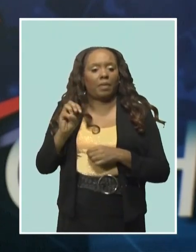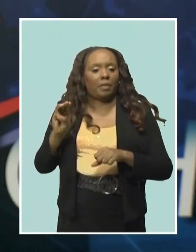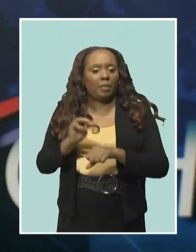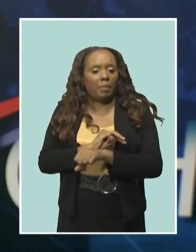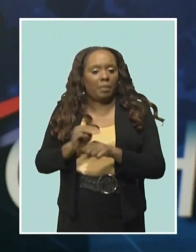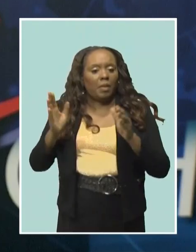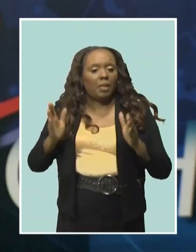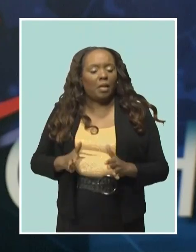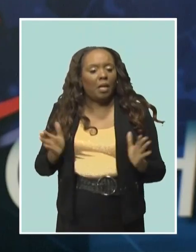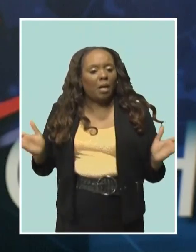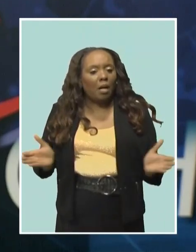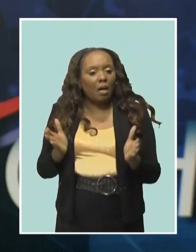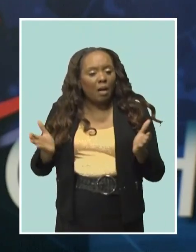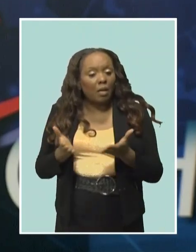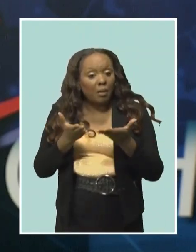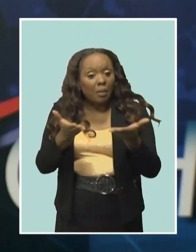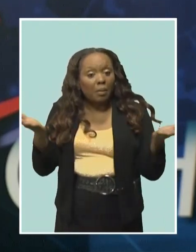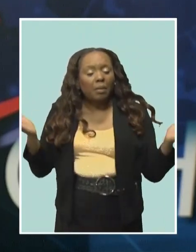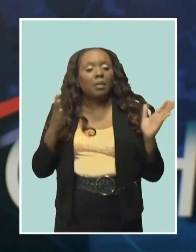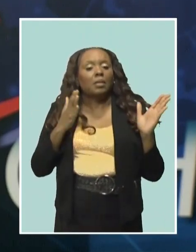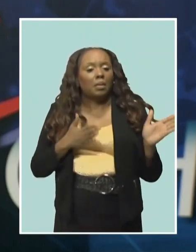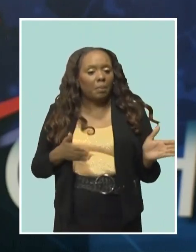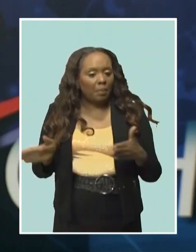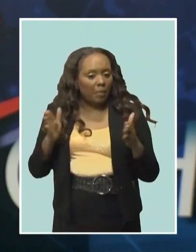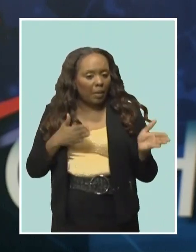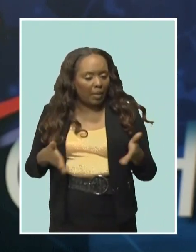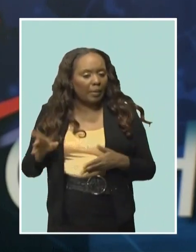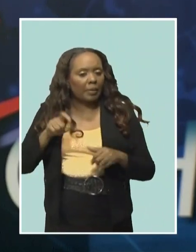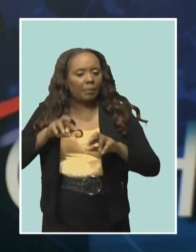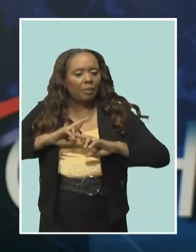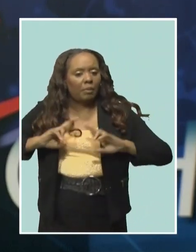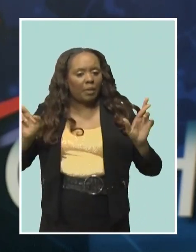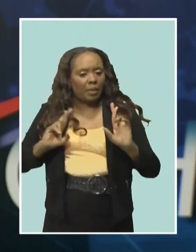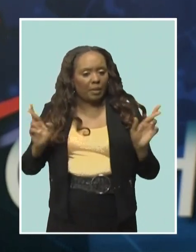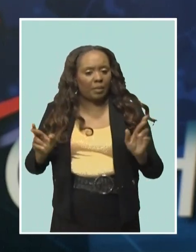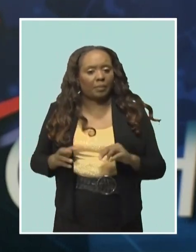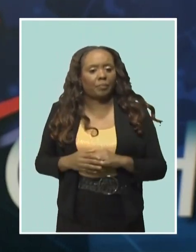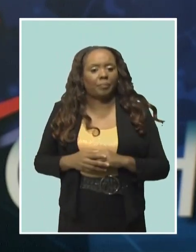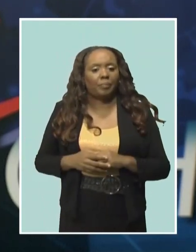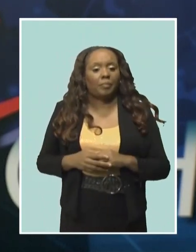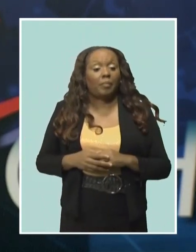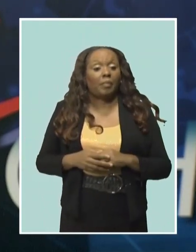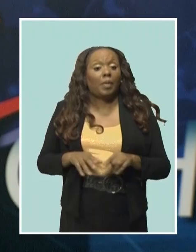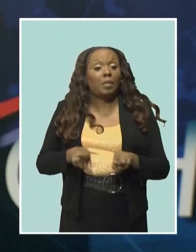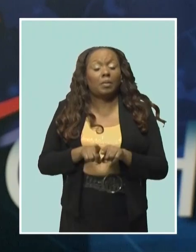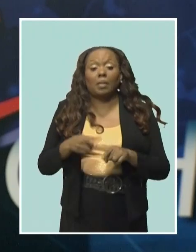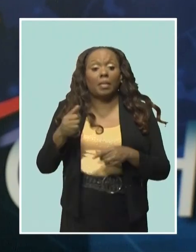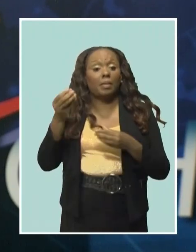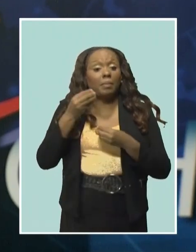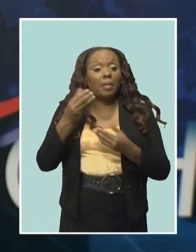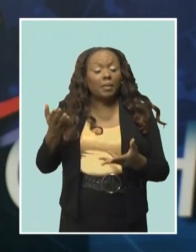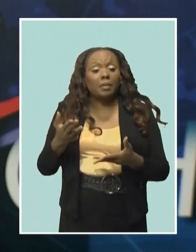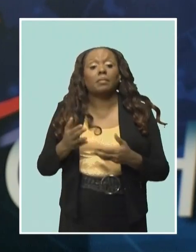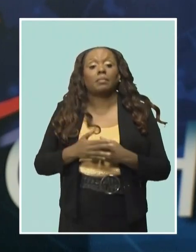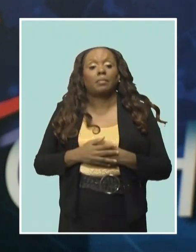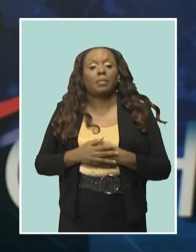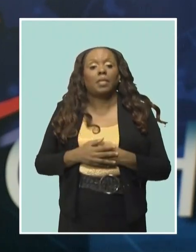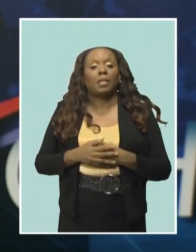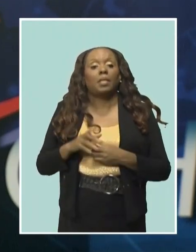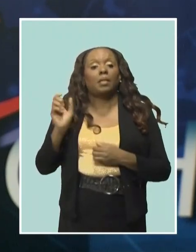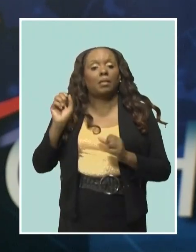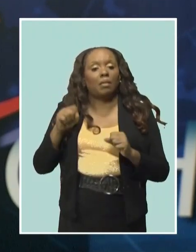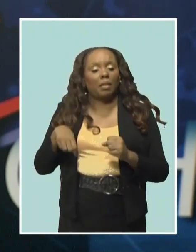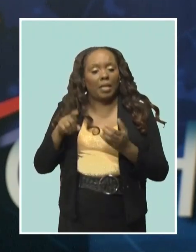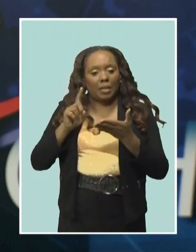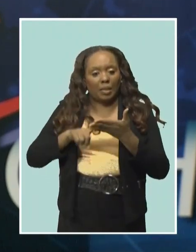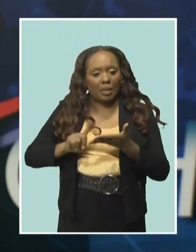is urging Barbadians to be prepared. He's also urging them to use the Barbados Met Services as it's a reputable